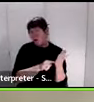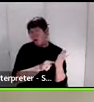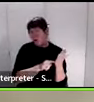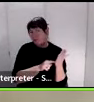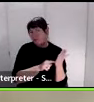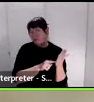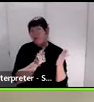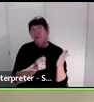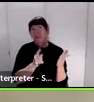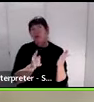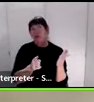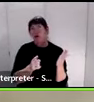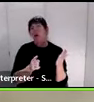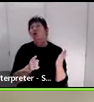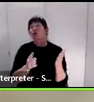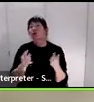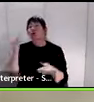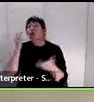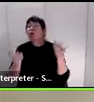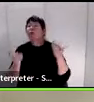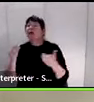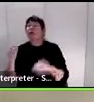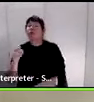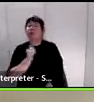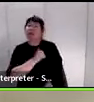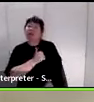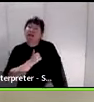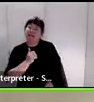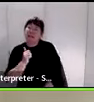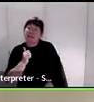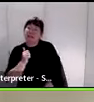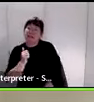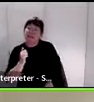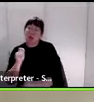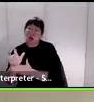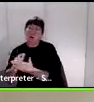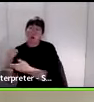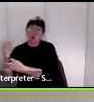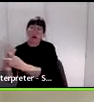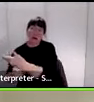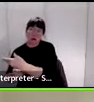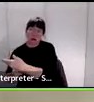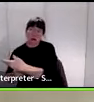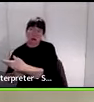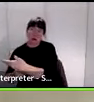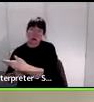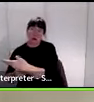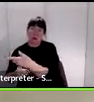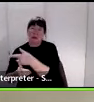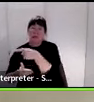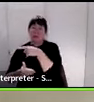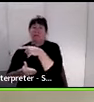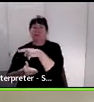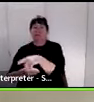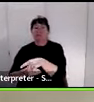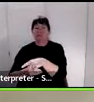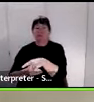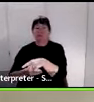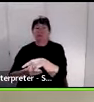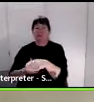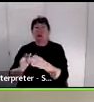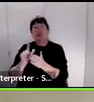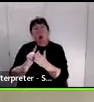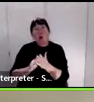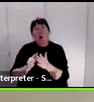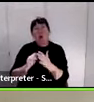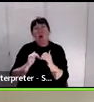Canadian examples you've been shown, when you read the stuff from Warren Forster, the Law Commission report and so